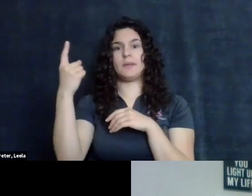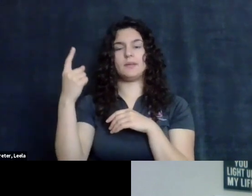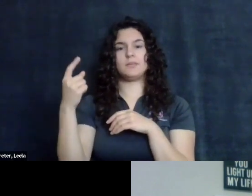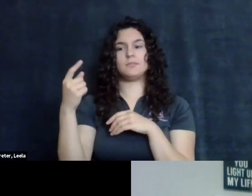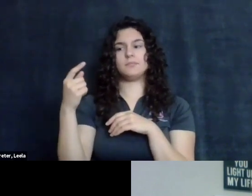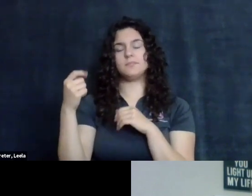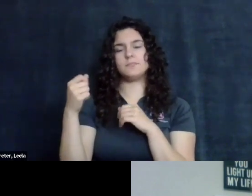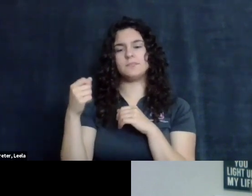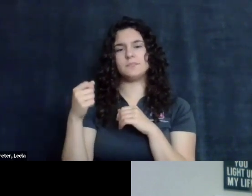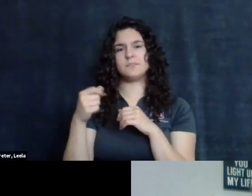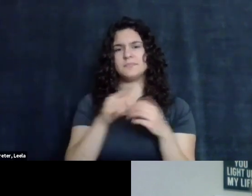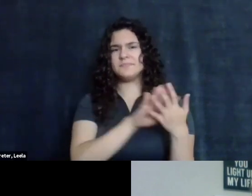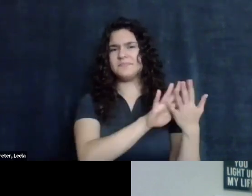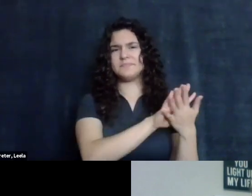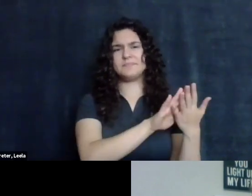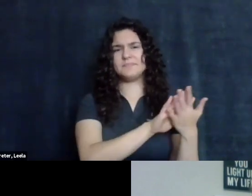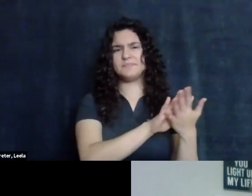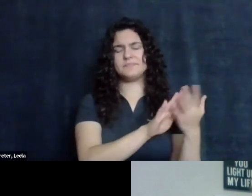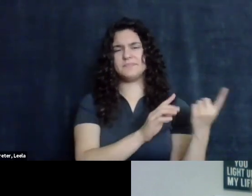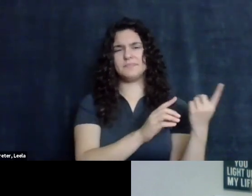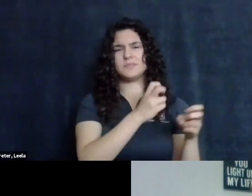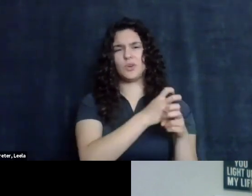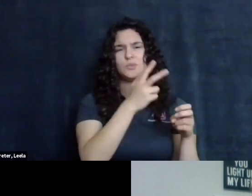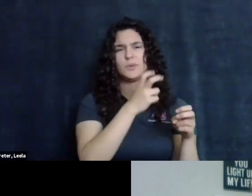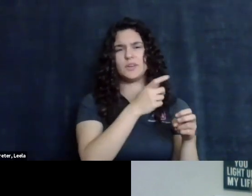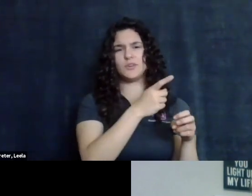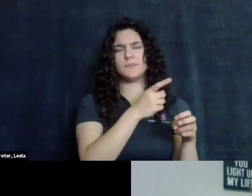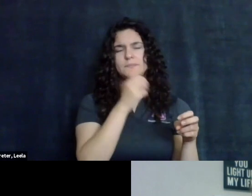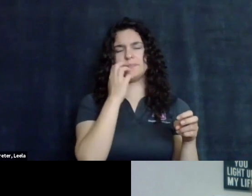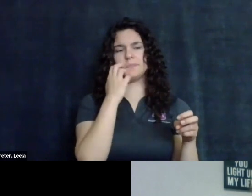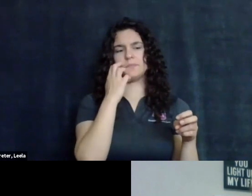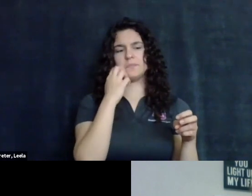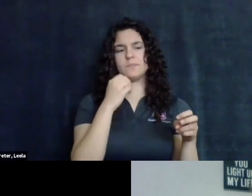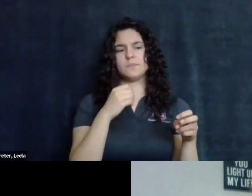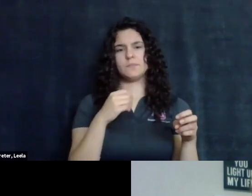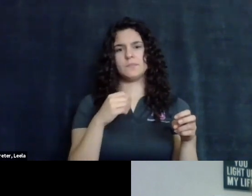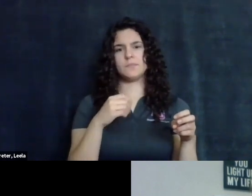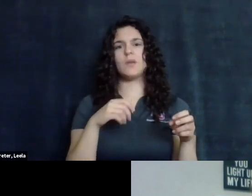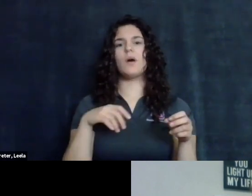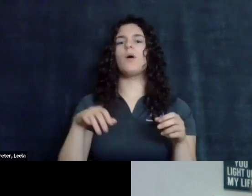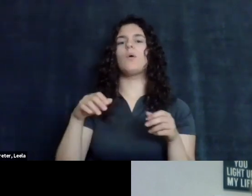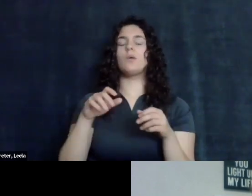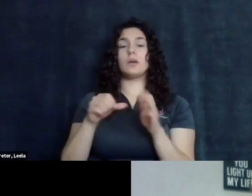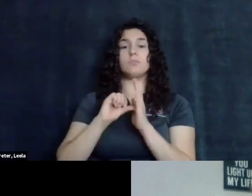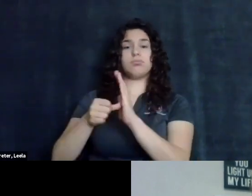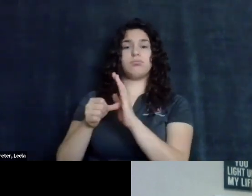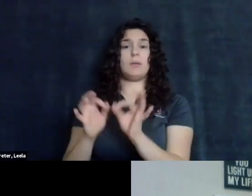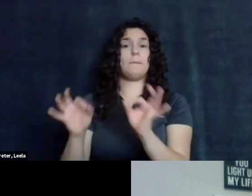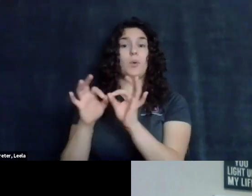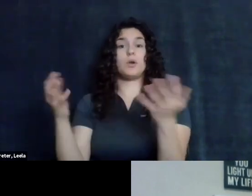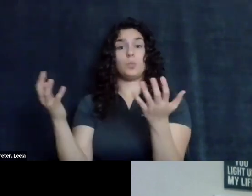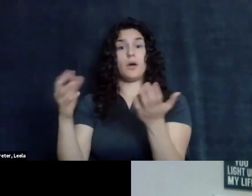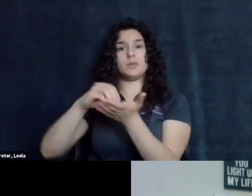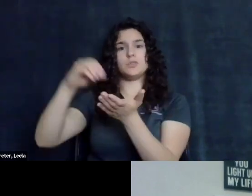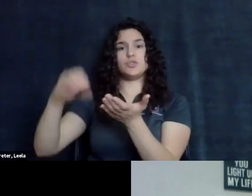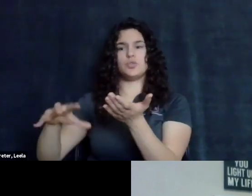recourse. But I think what is not emphasized is students learn from one another, so it's always good,